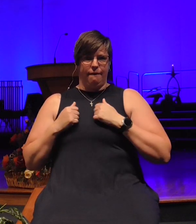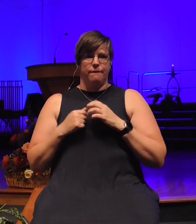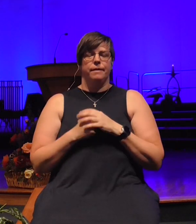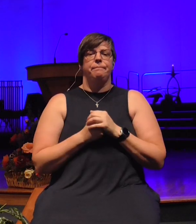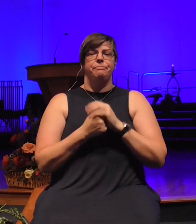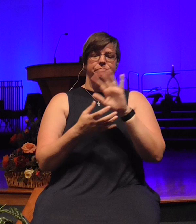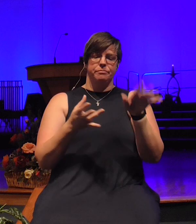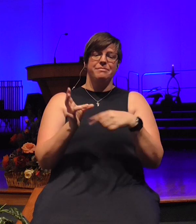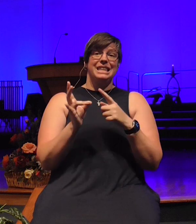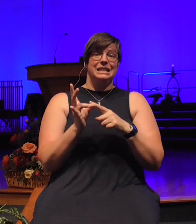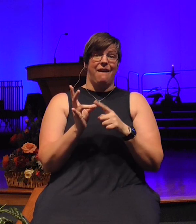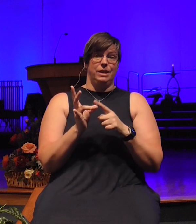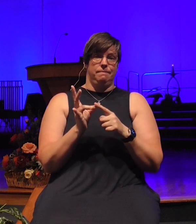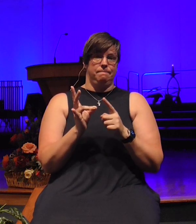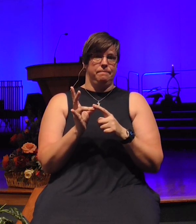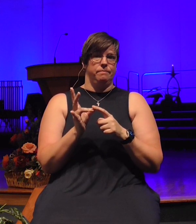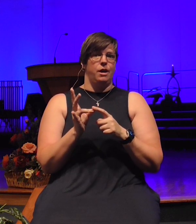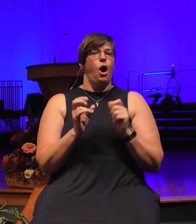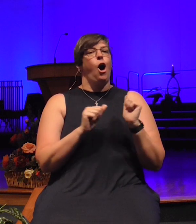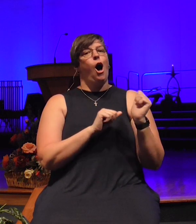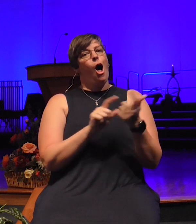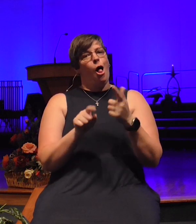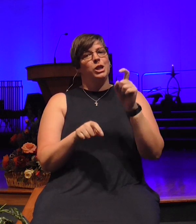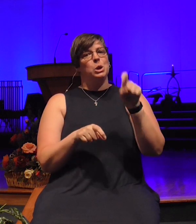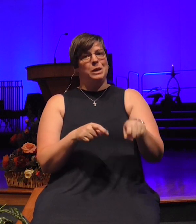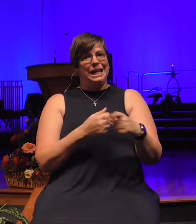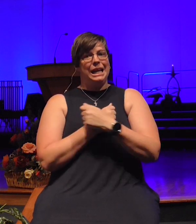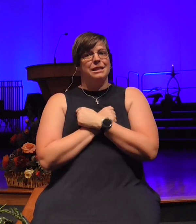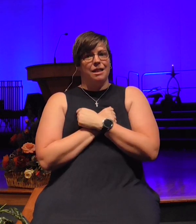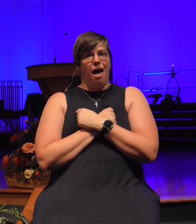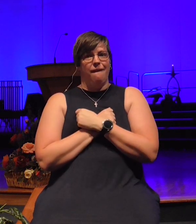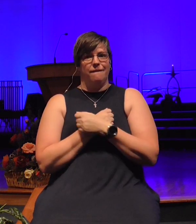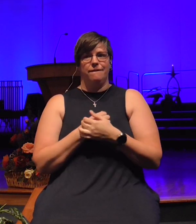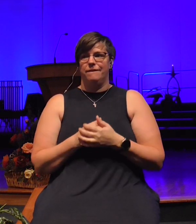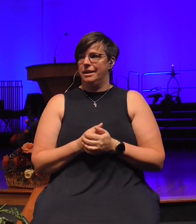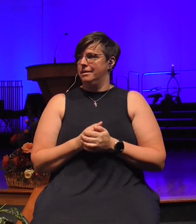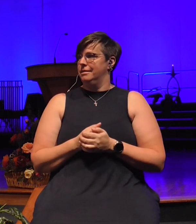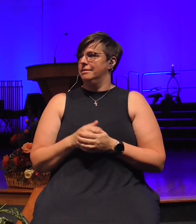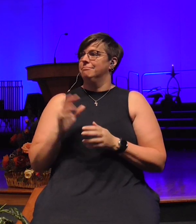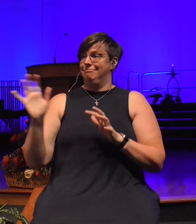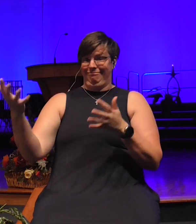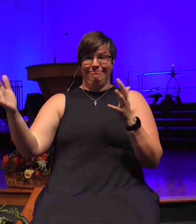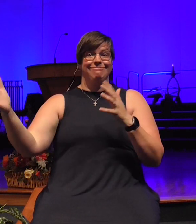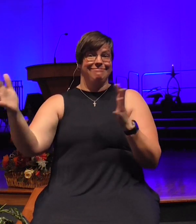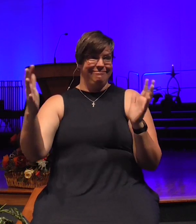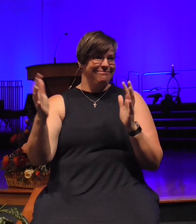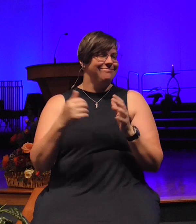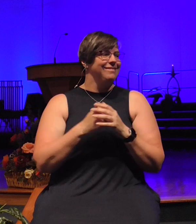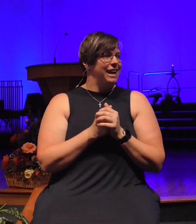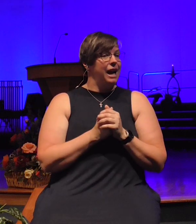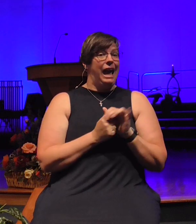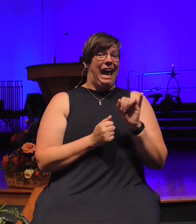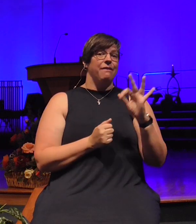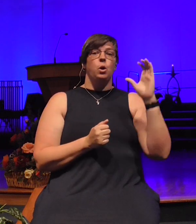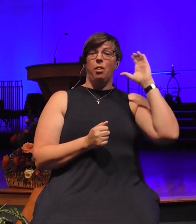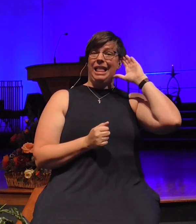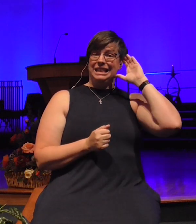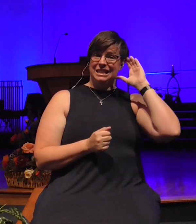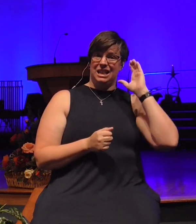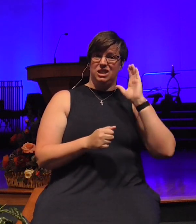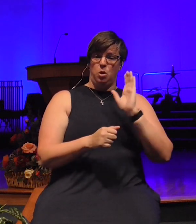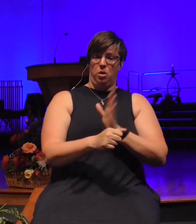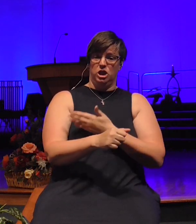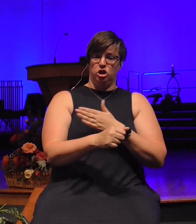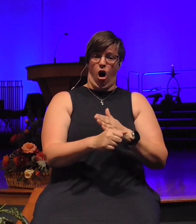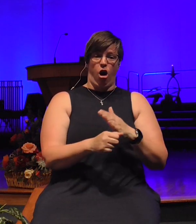7, all you need is love. If you listen to the song, the lyrics really aren't